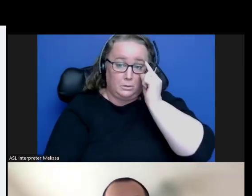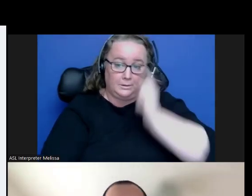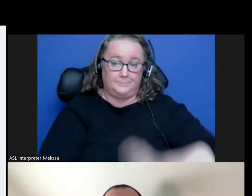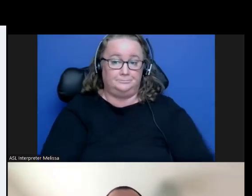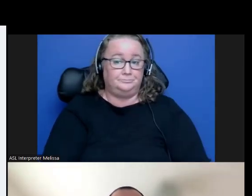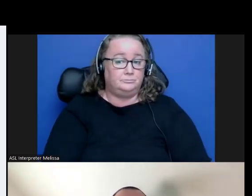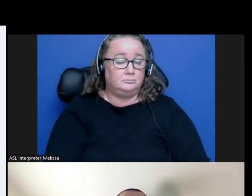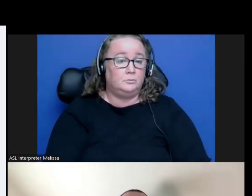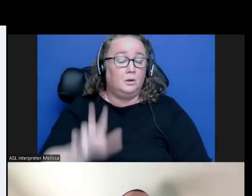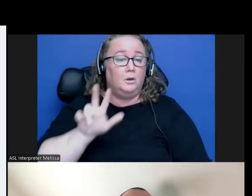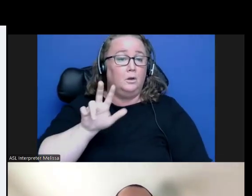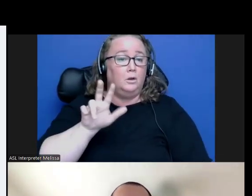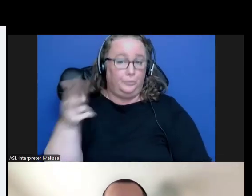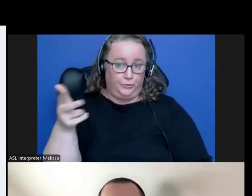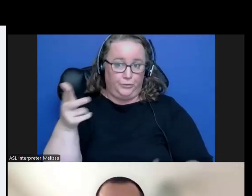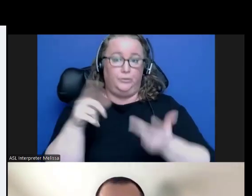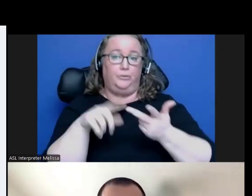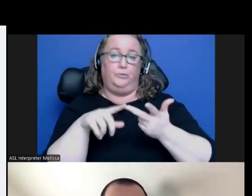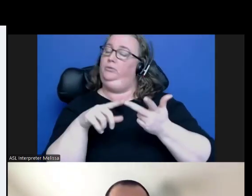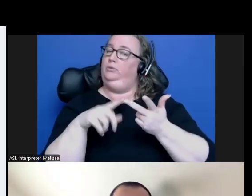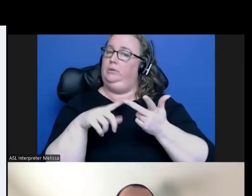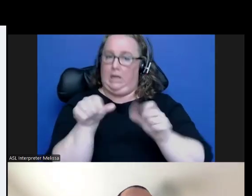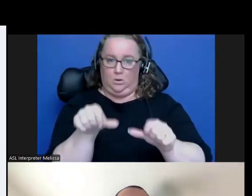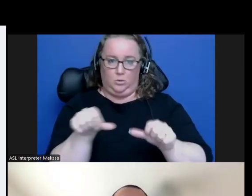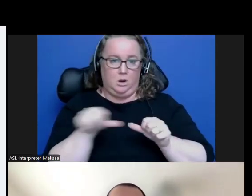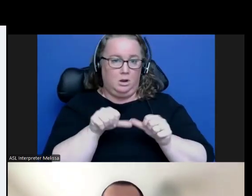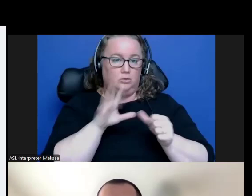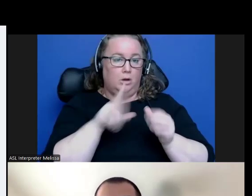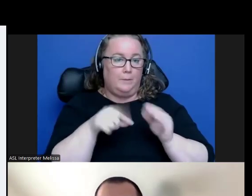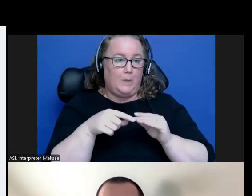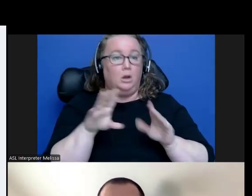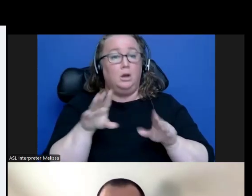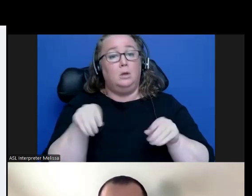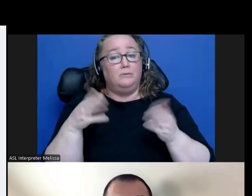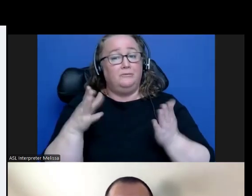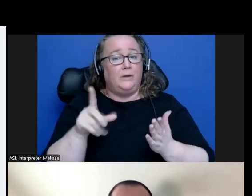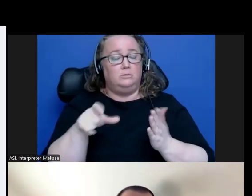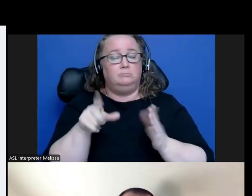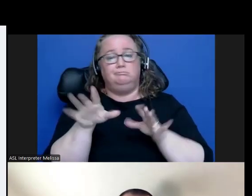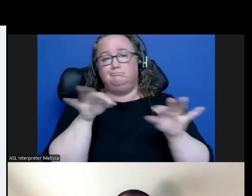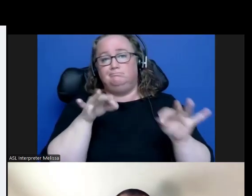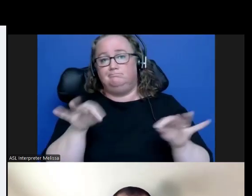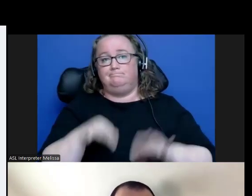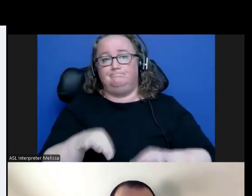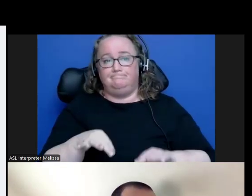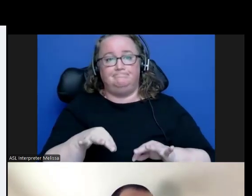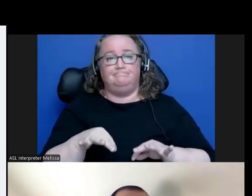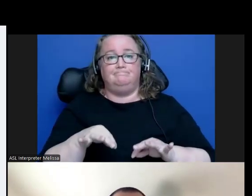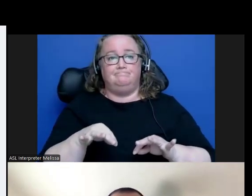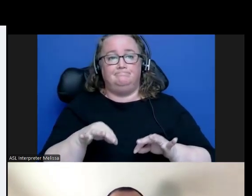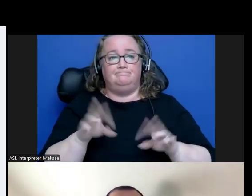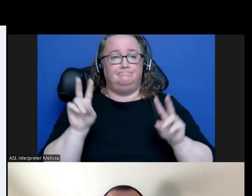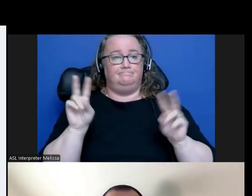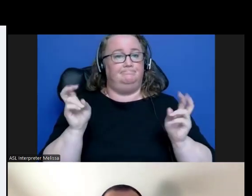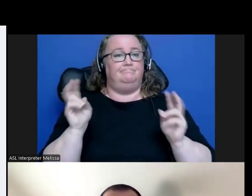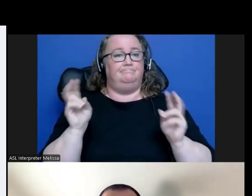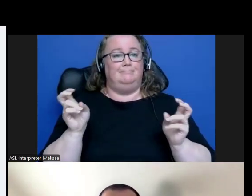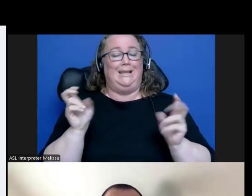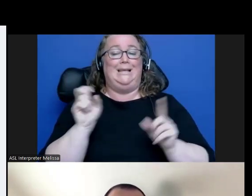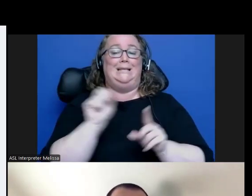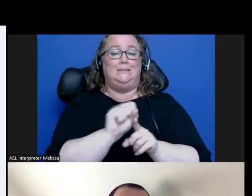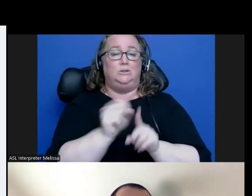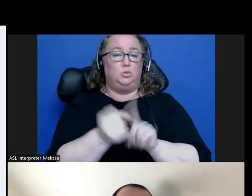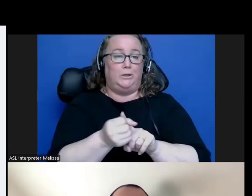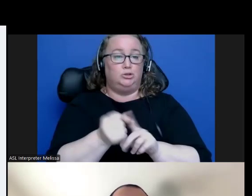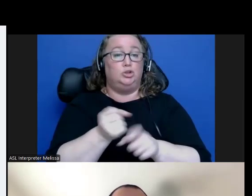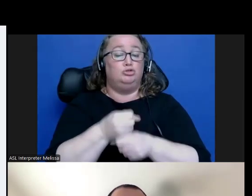The third concern, third section here, providers must describe what's referred to as a situation creating